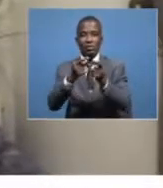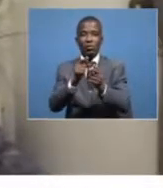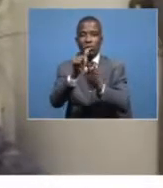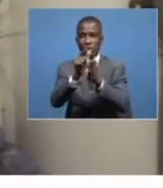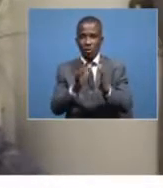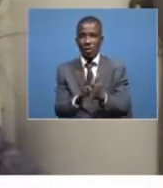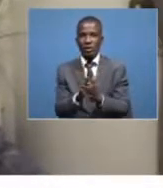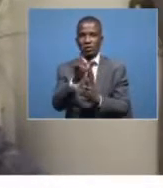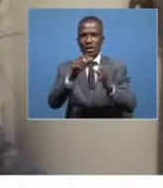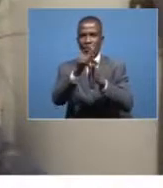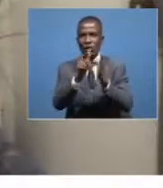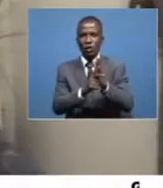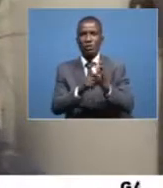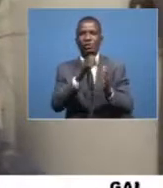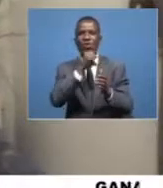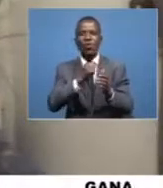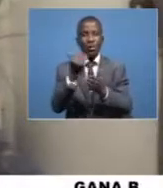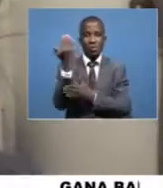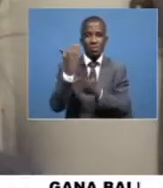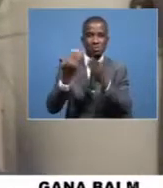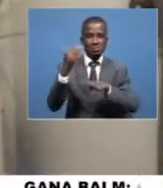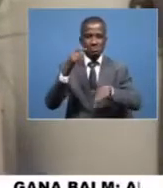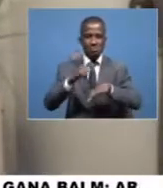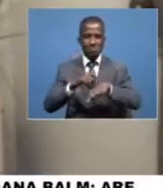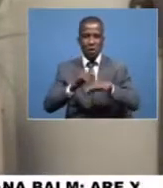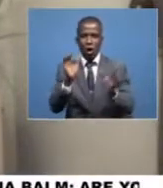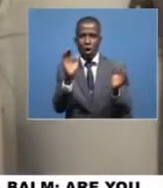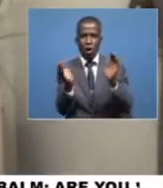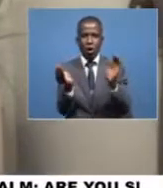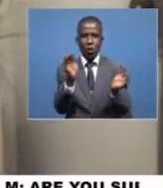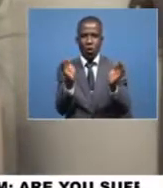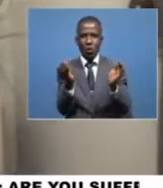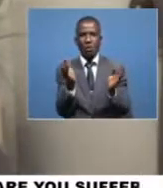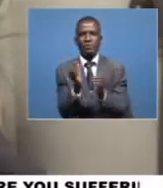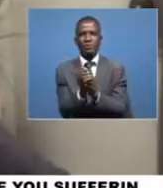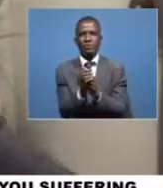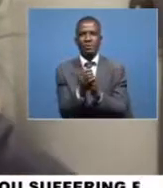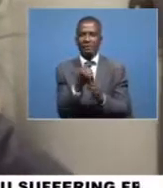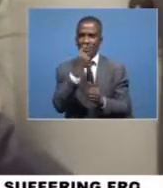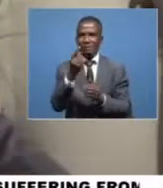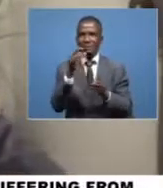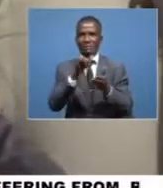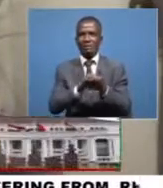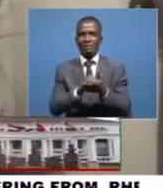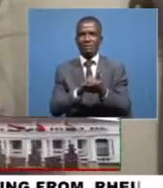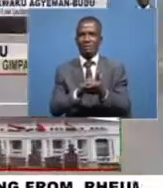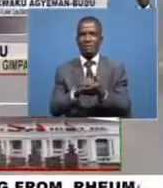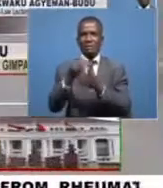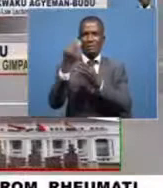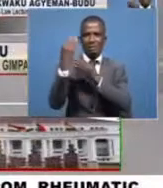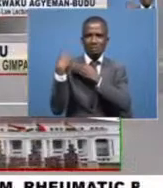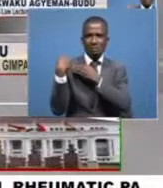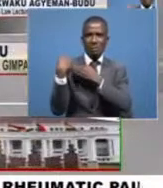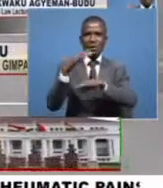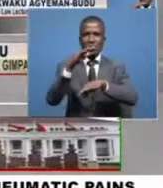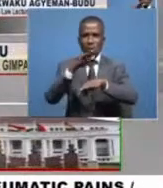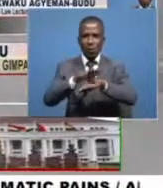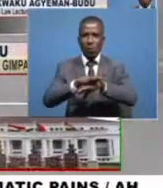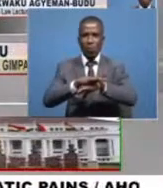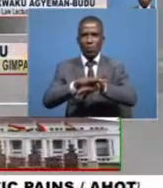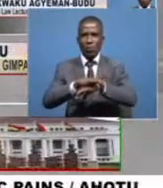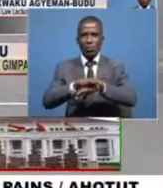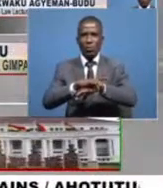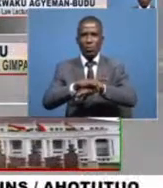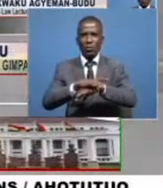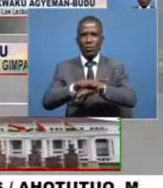2013 election petition. So yes, precisely, where she suggested that the burden was on a petitioner